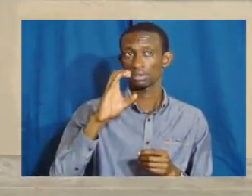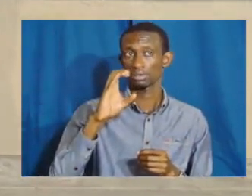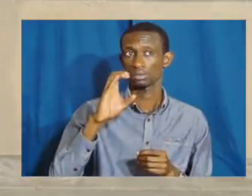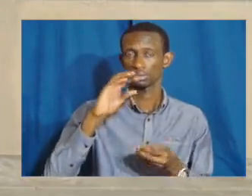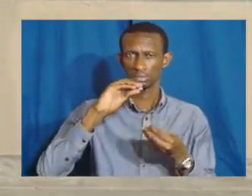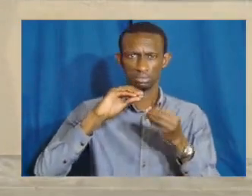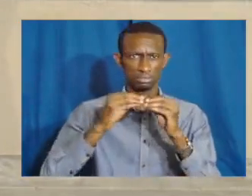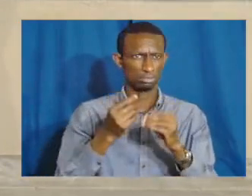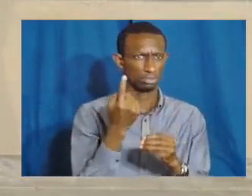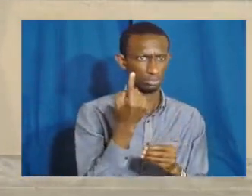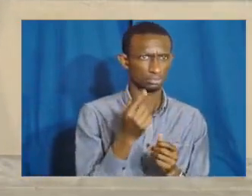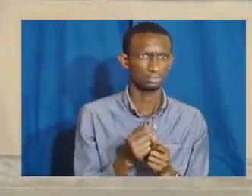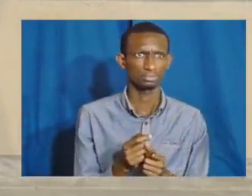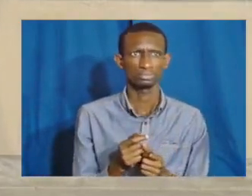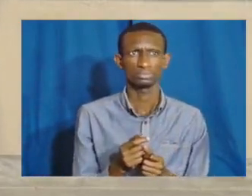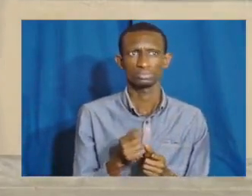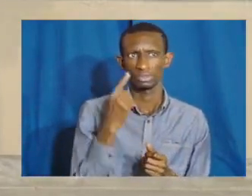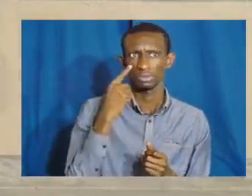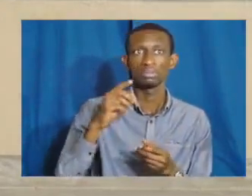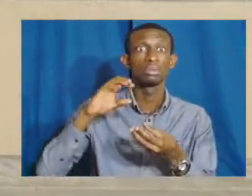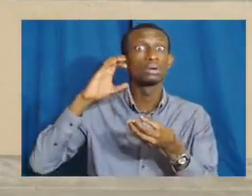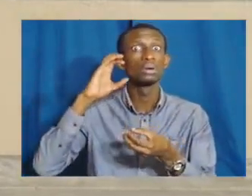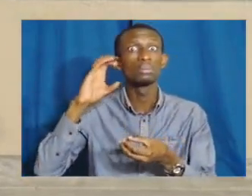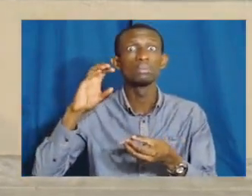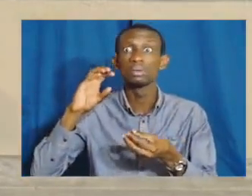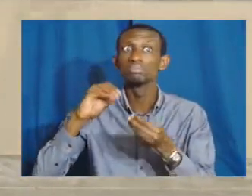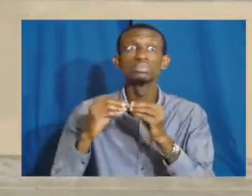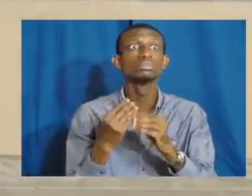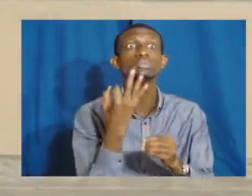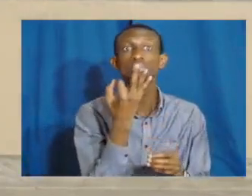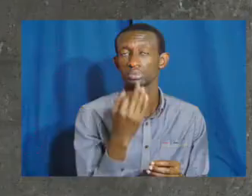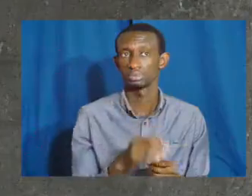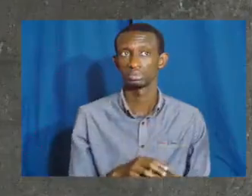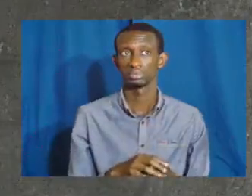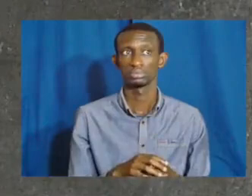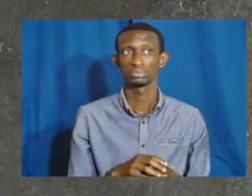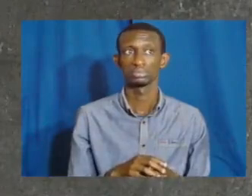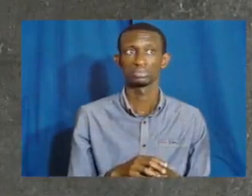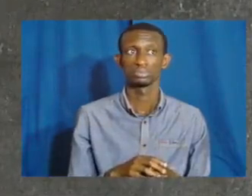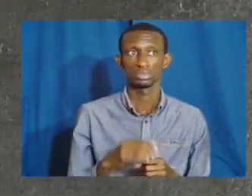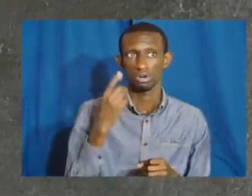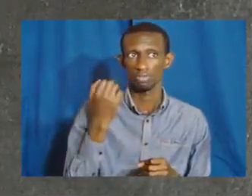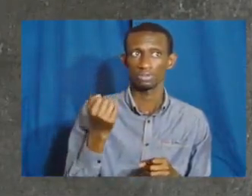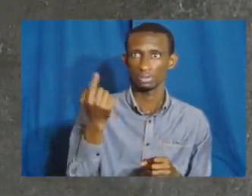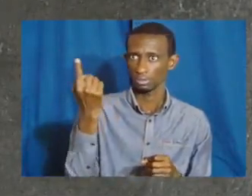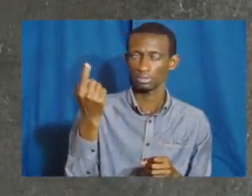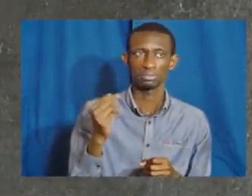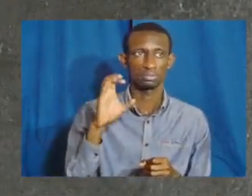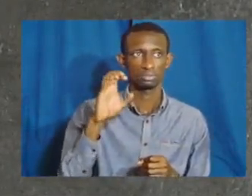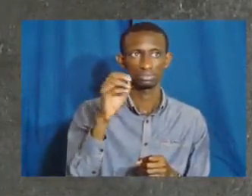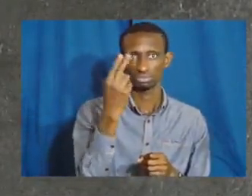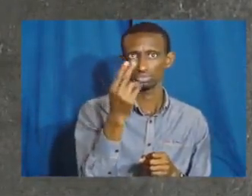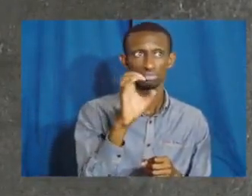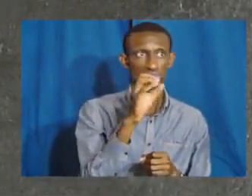1, 2, 3, or it can be 1, 2, 3. So those are the longest chain that we have. We have this 1,